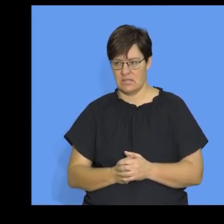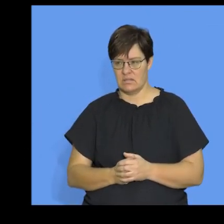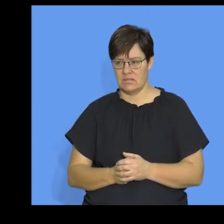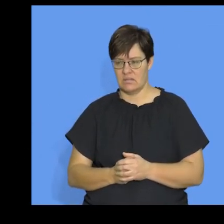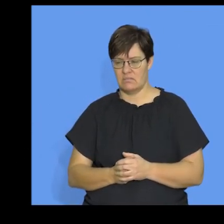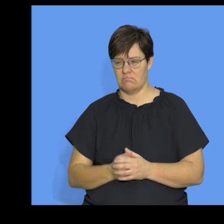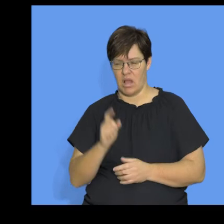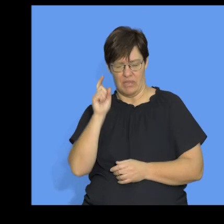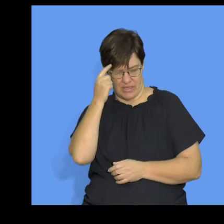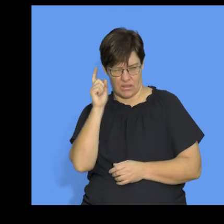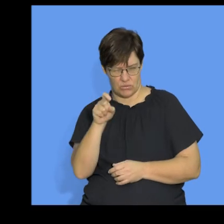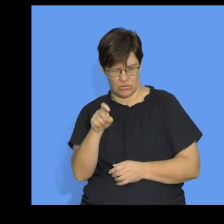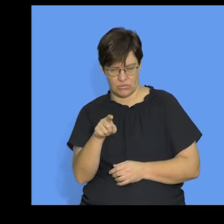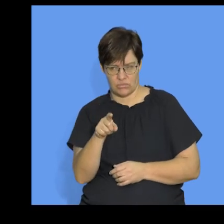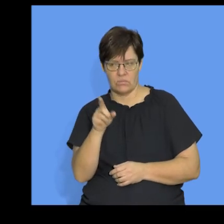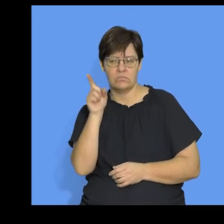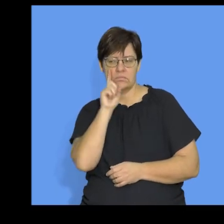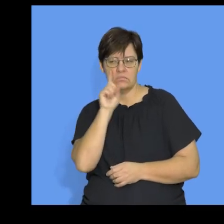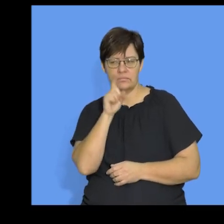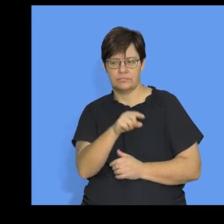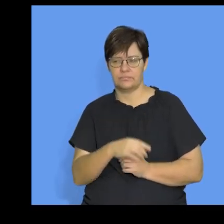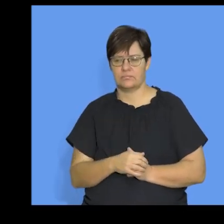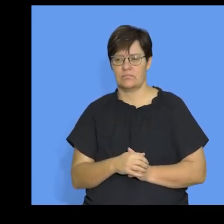squares. Let's go and check our calculation now.